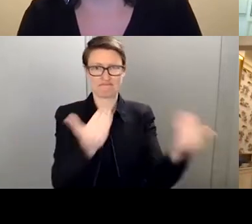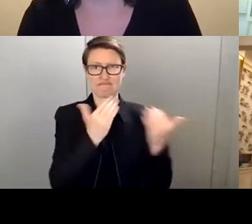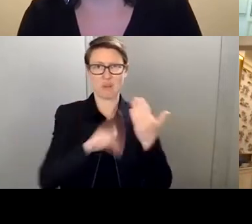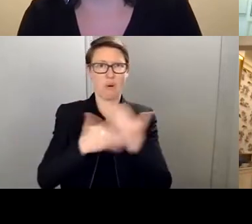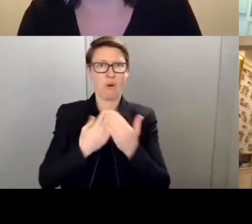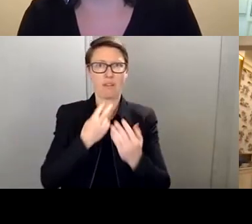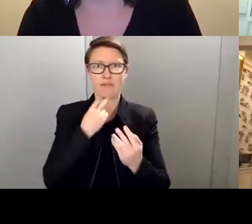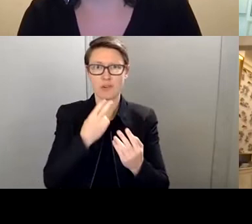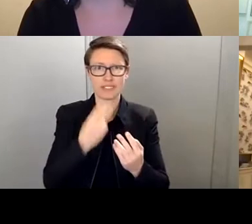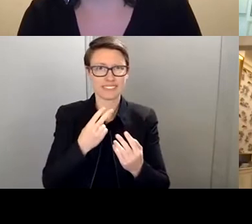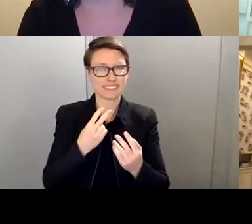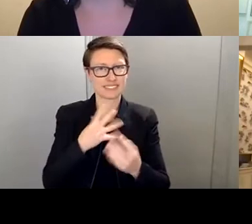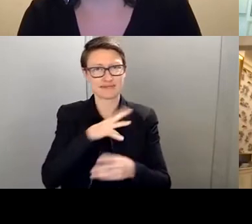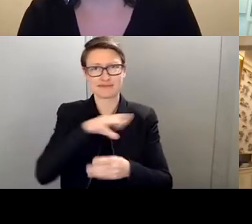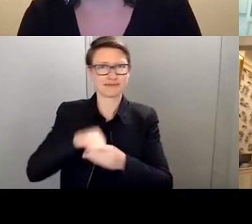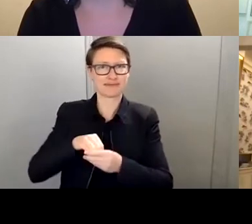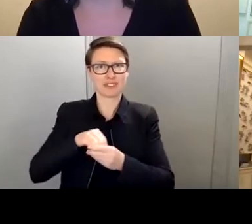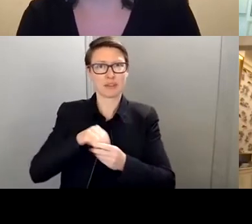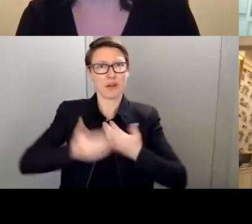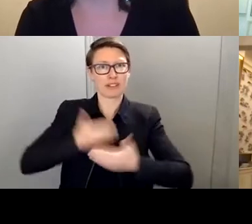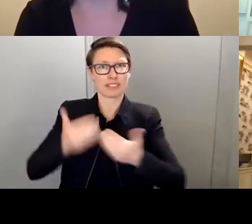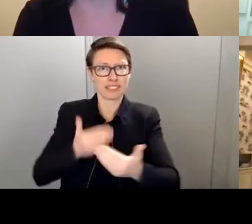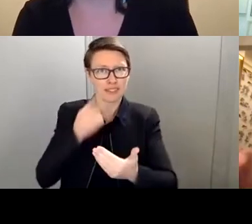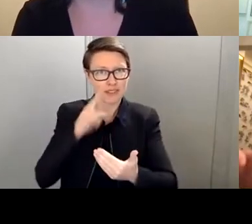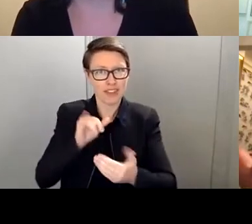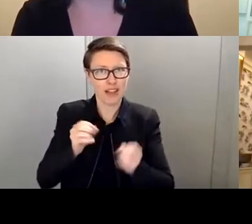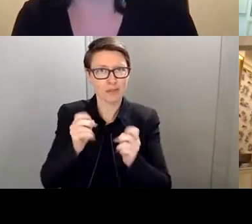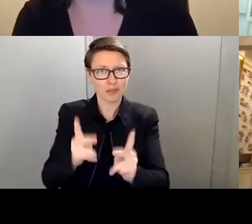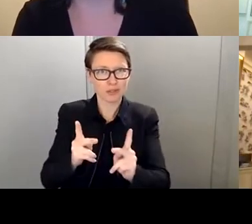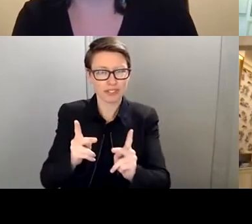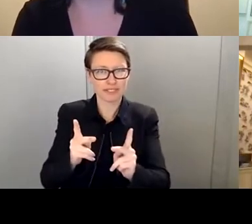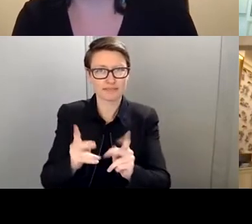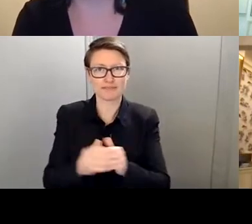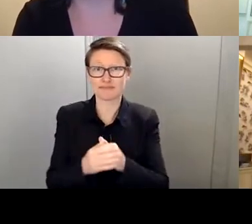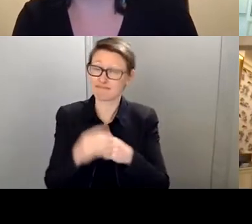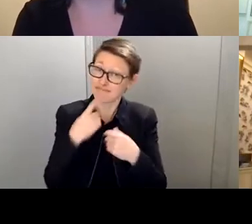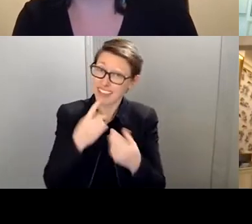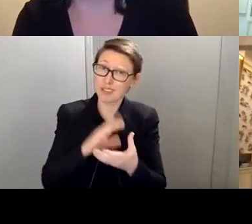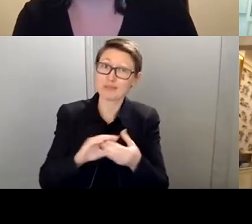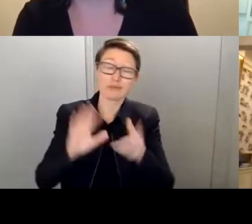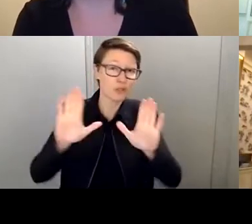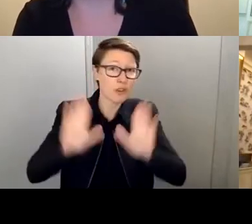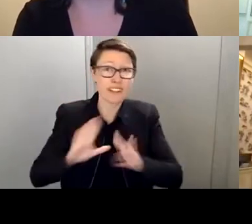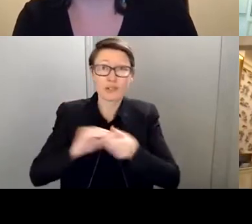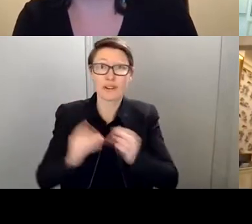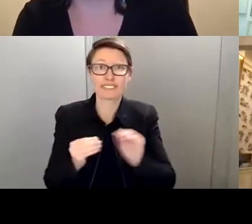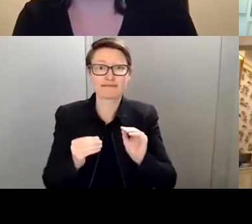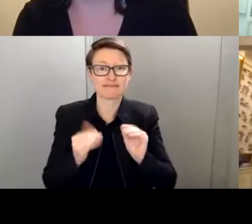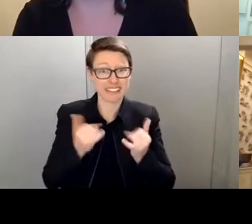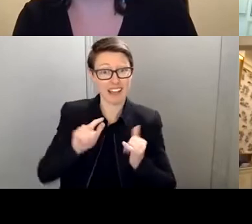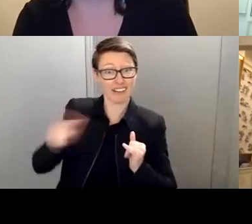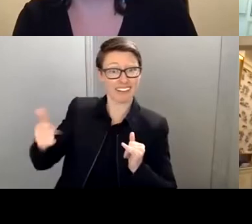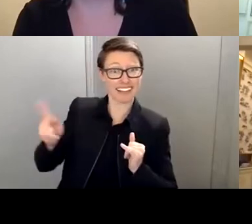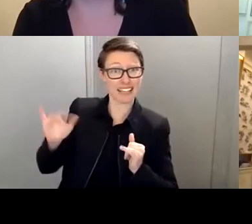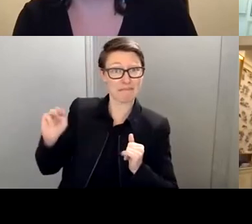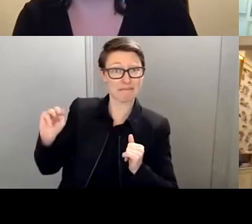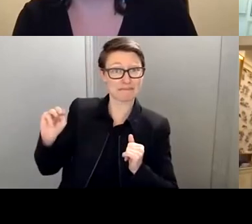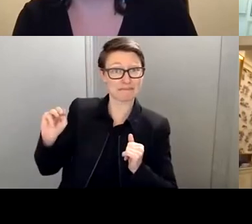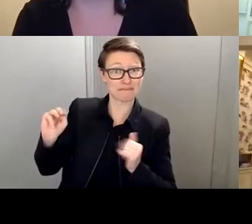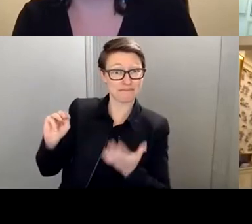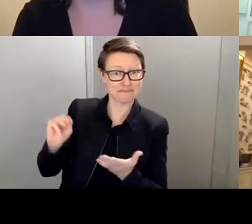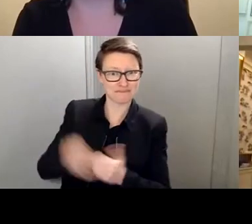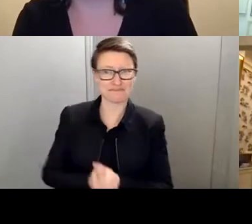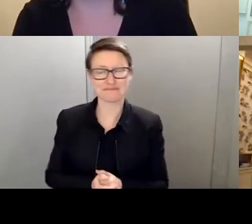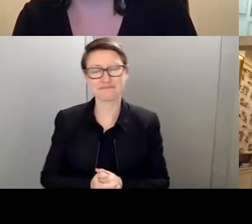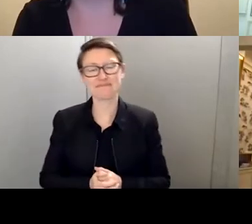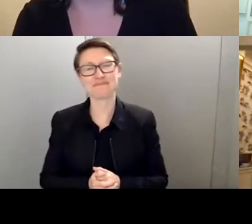for these kinds of opportunities to tell great stories. And I'll toss to Kim. Yeah,